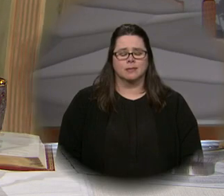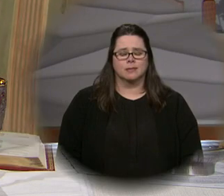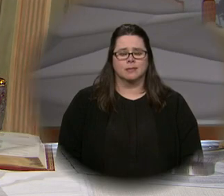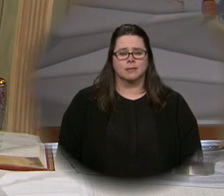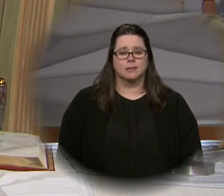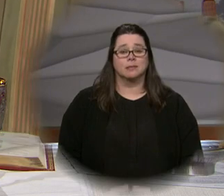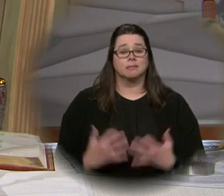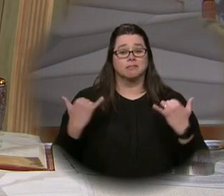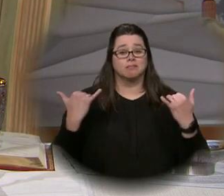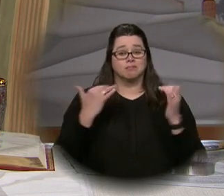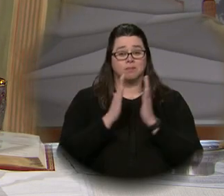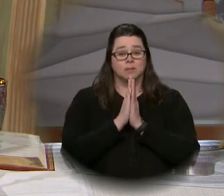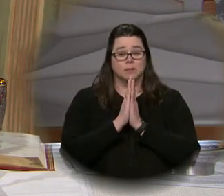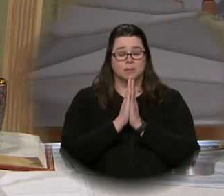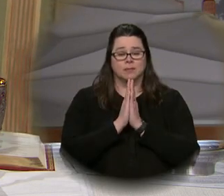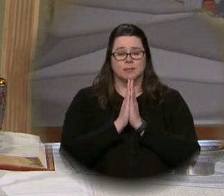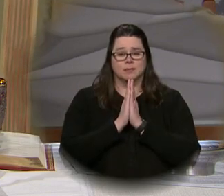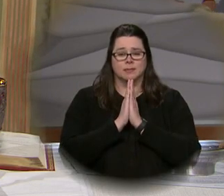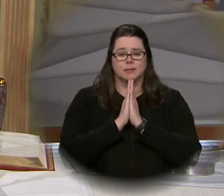Let us pray.